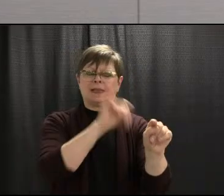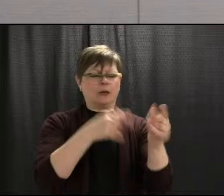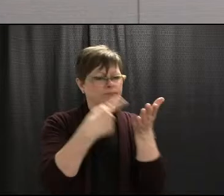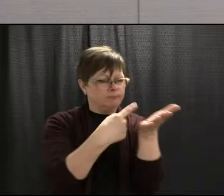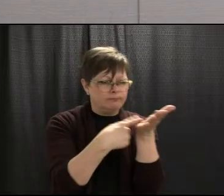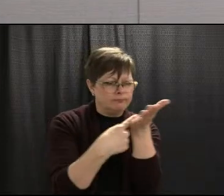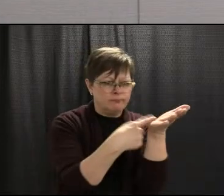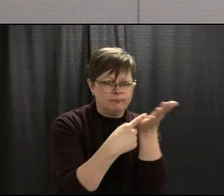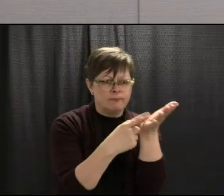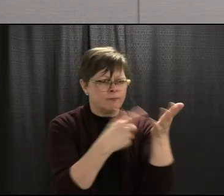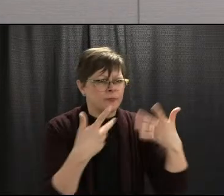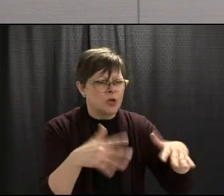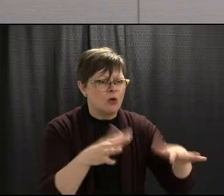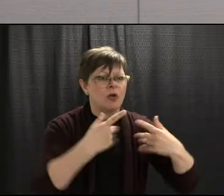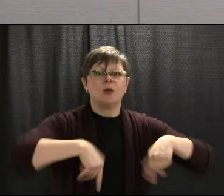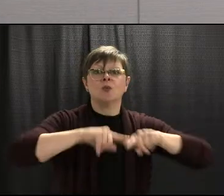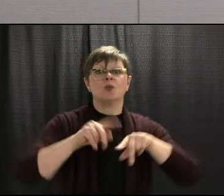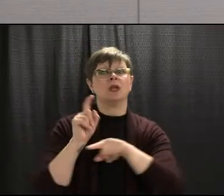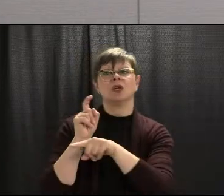called Yvette Coffey and